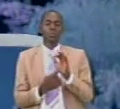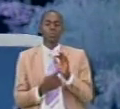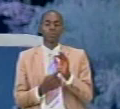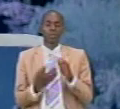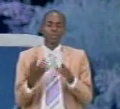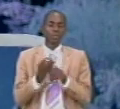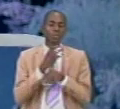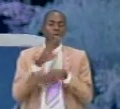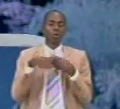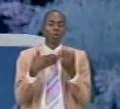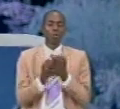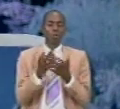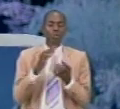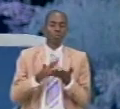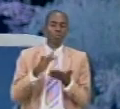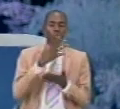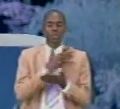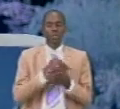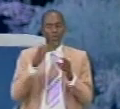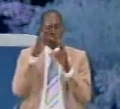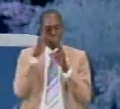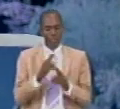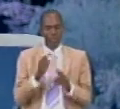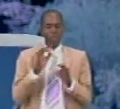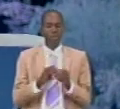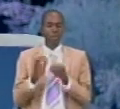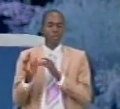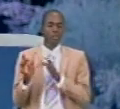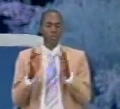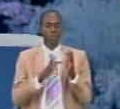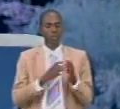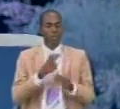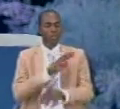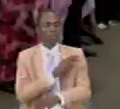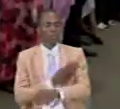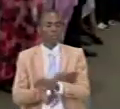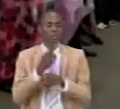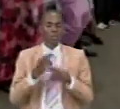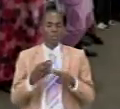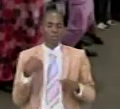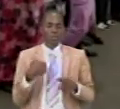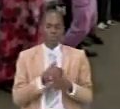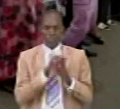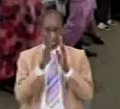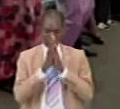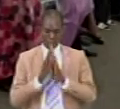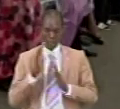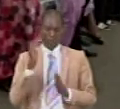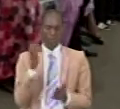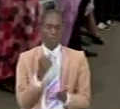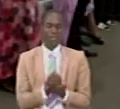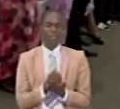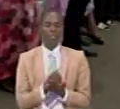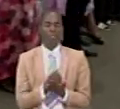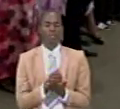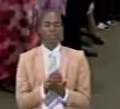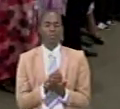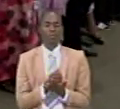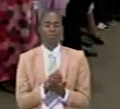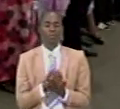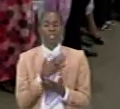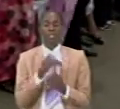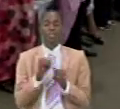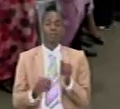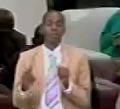glory and all the honor in Jesus mighty name we pray and everybody